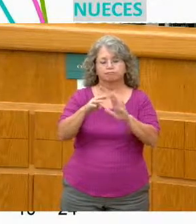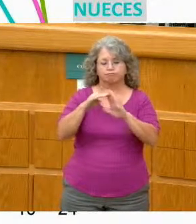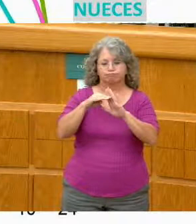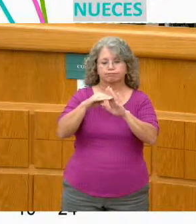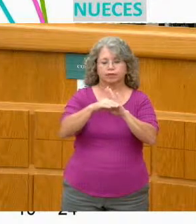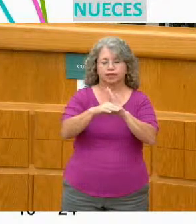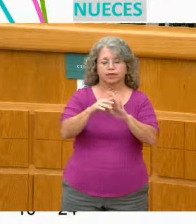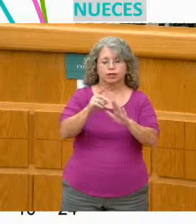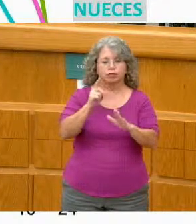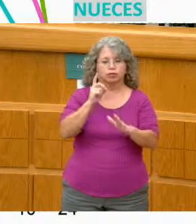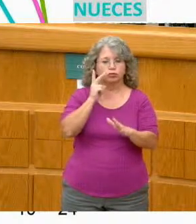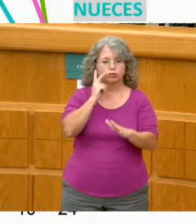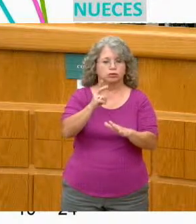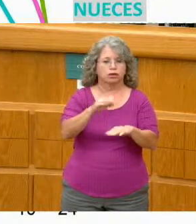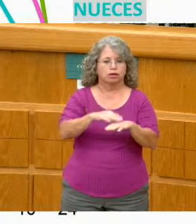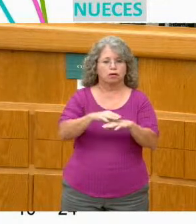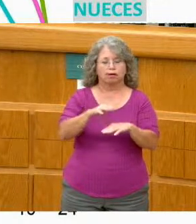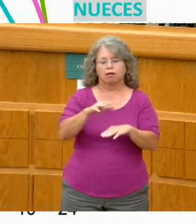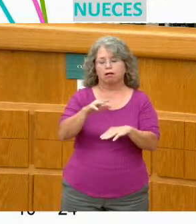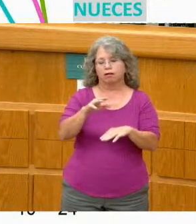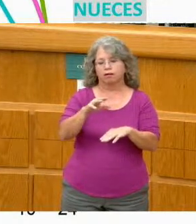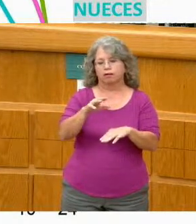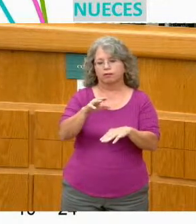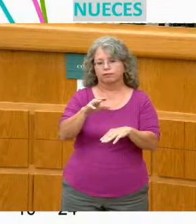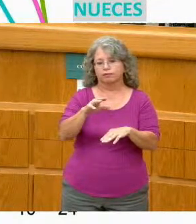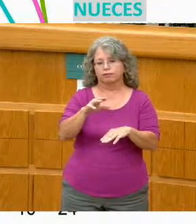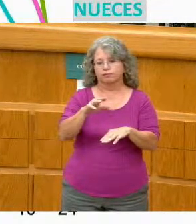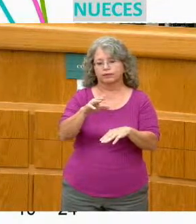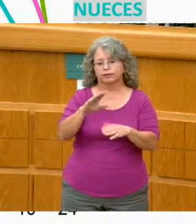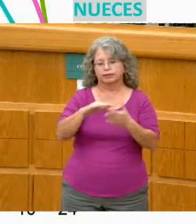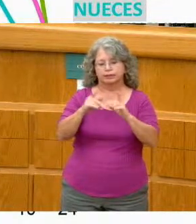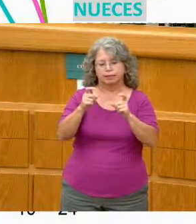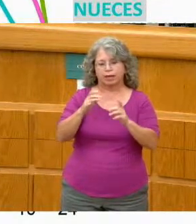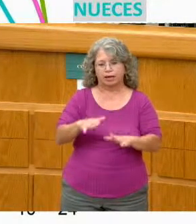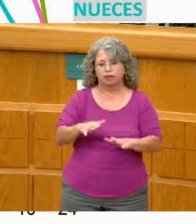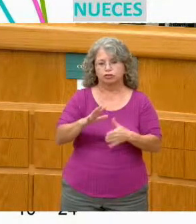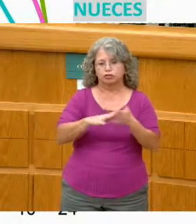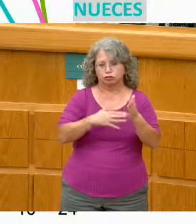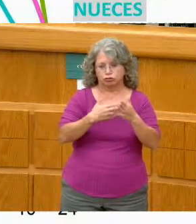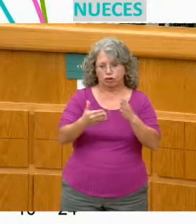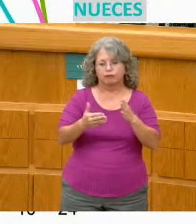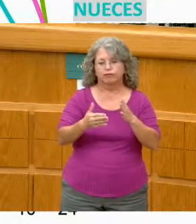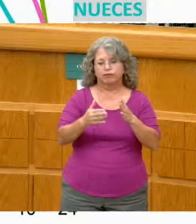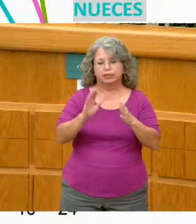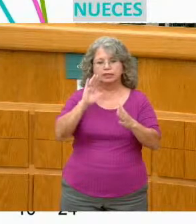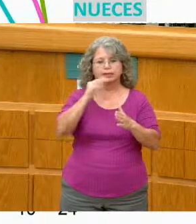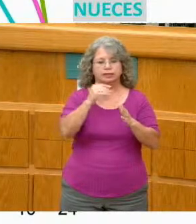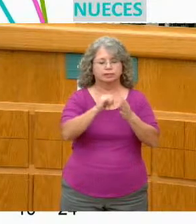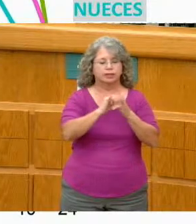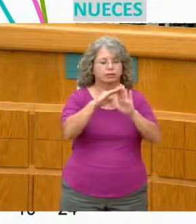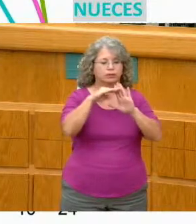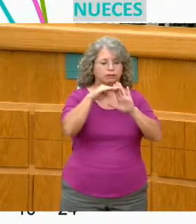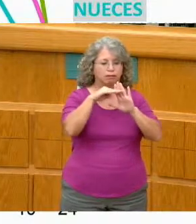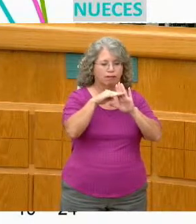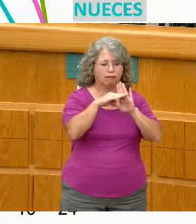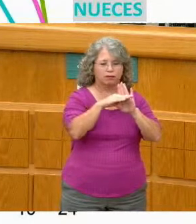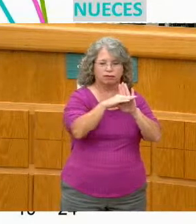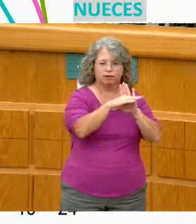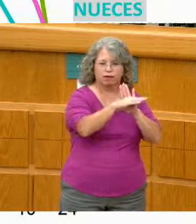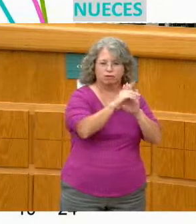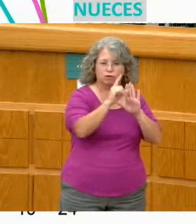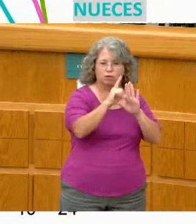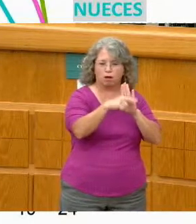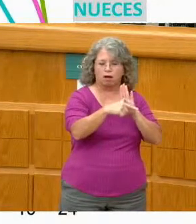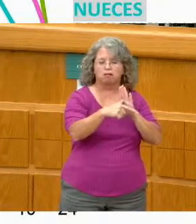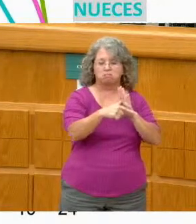watched City Manager Zanoni's graph, you'd see that he sees a little bit of a leveling off, and I'm not disputing that that's happening. The